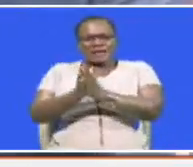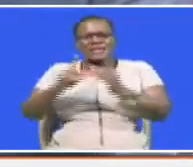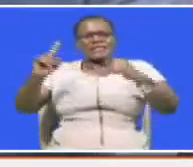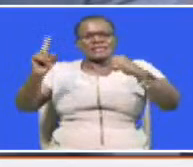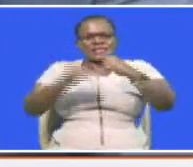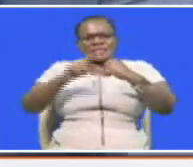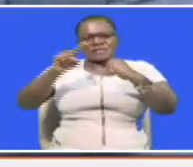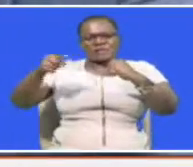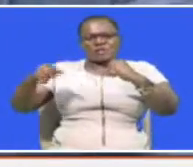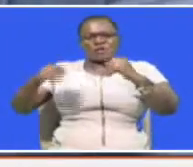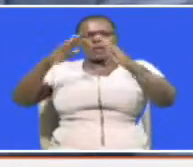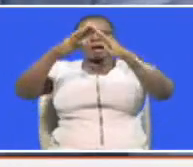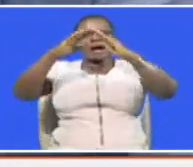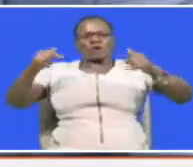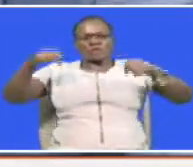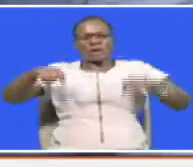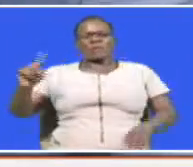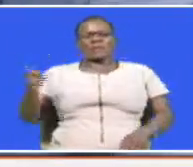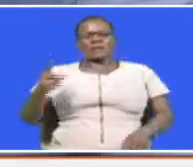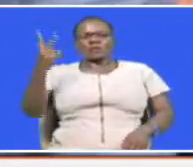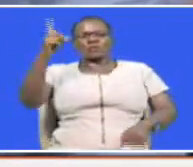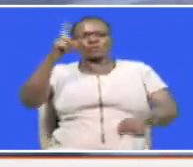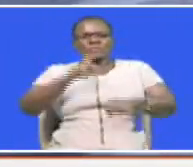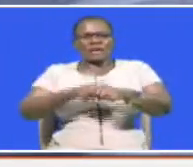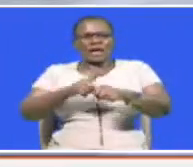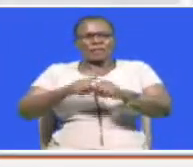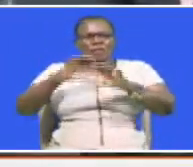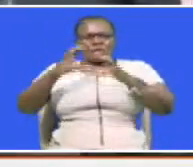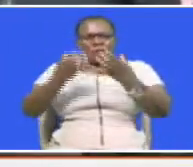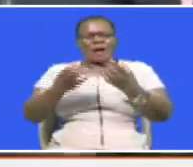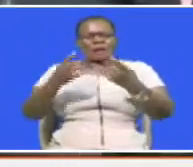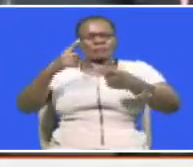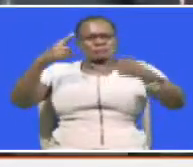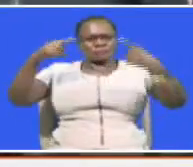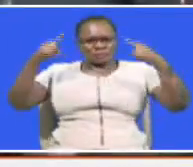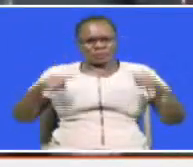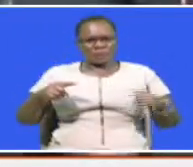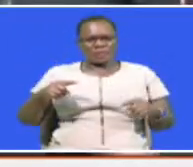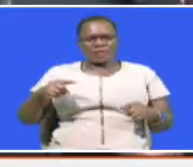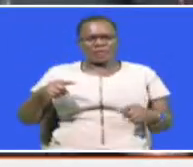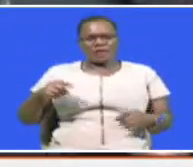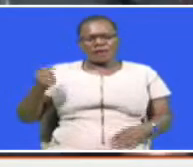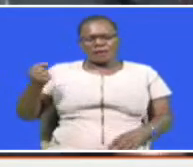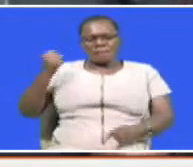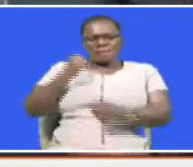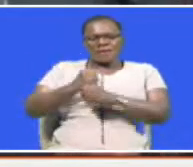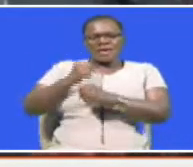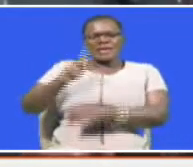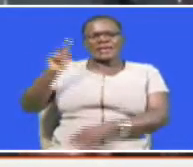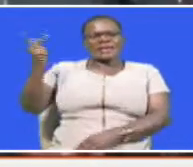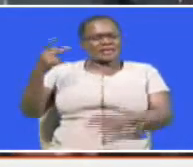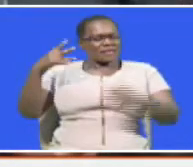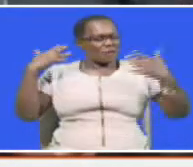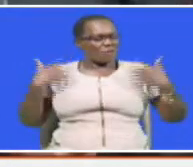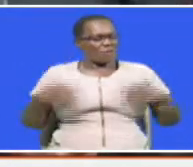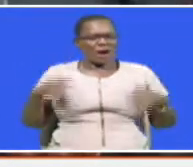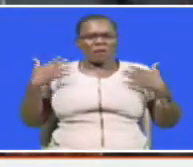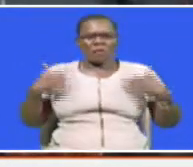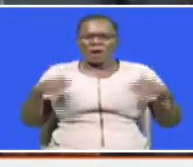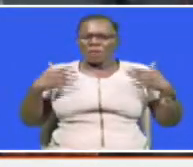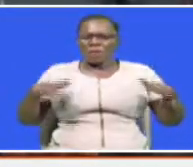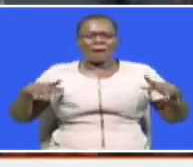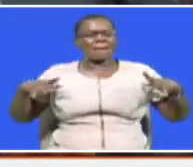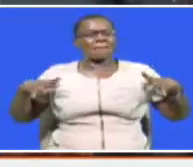million shilling Nairobi house for her double world-class glory. Faith has made Kenya incredibly